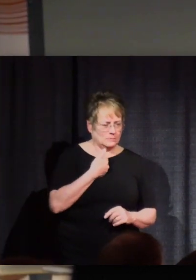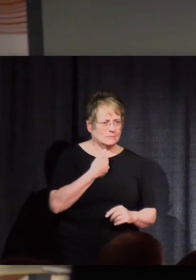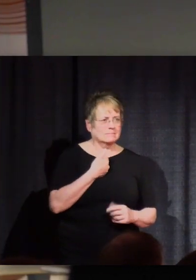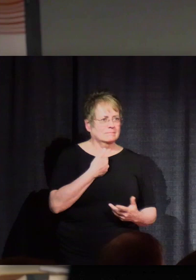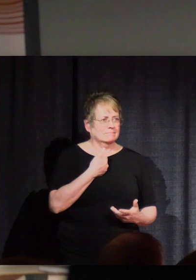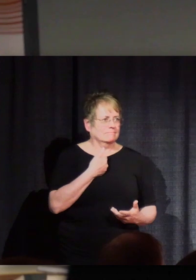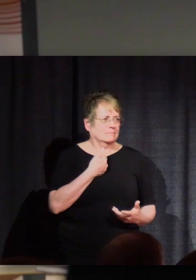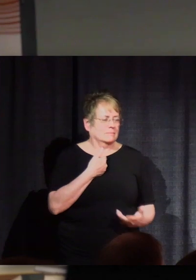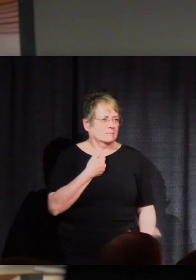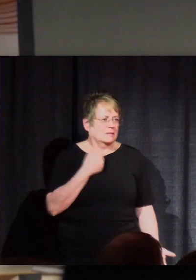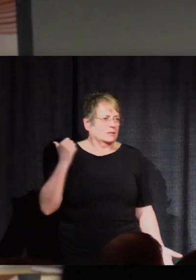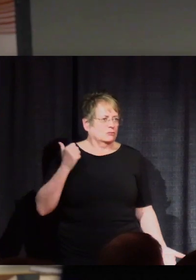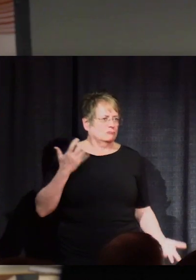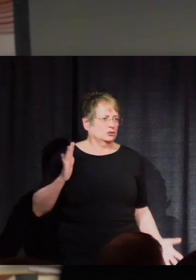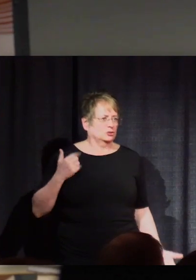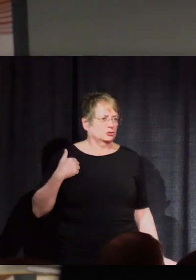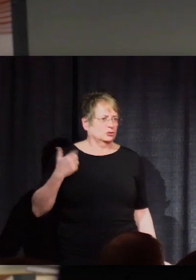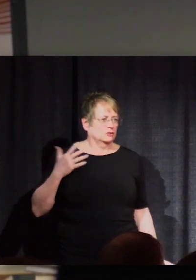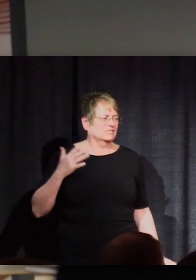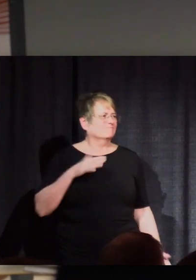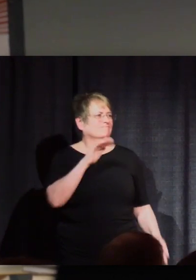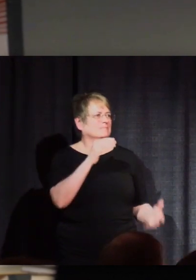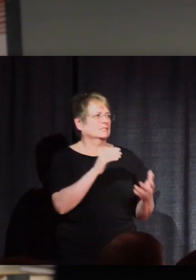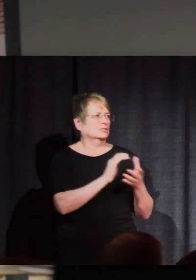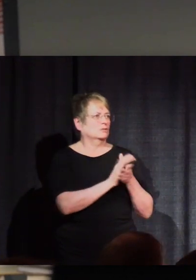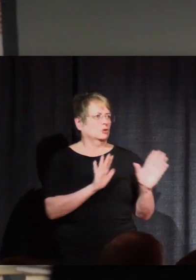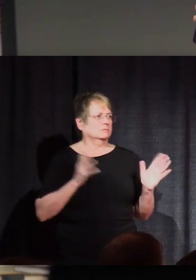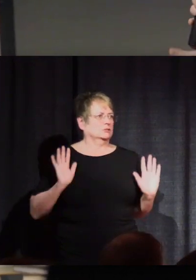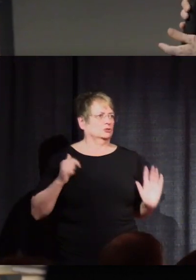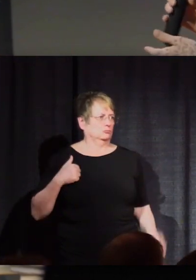I wasn't gonna do this. I told him I wanted a divorce.